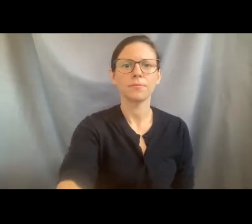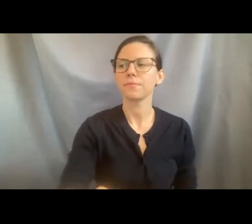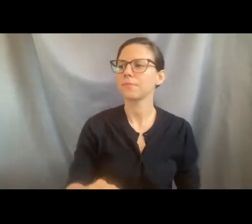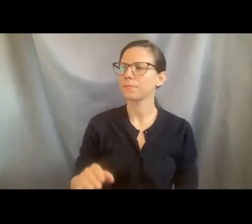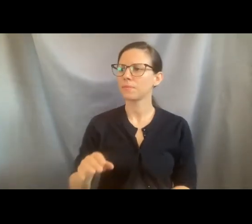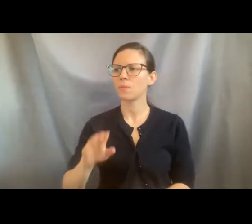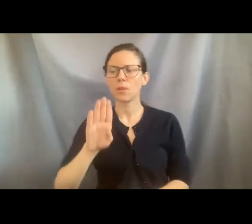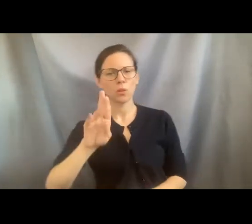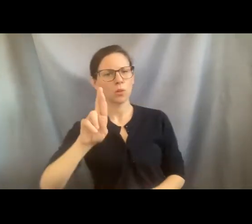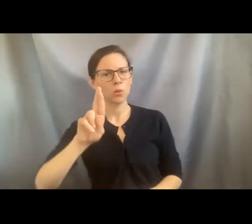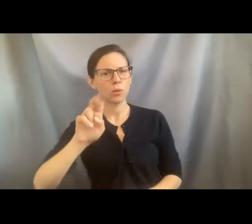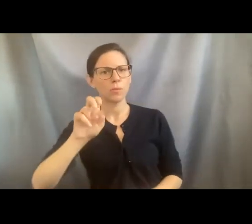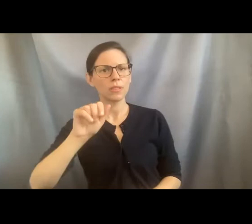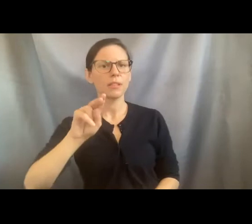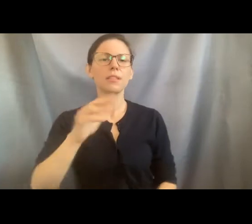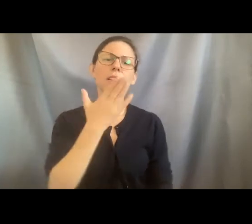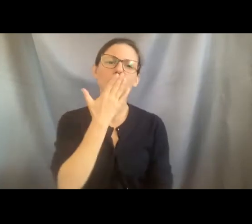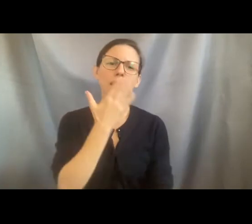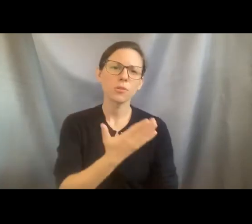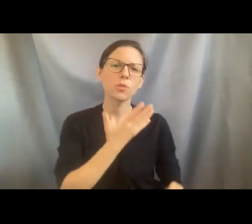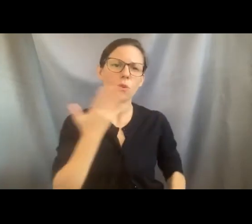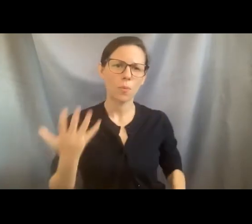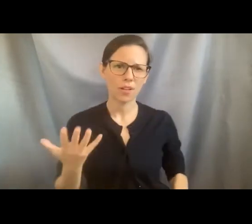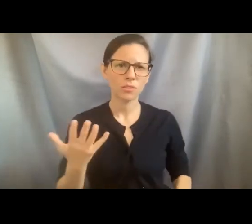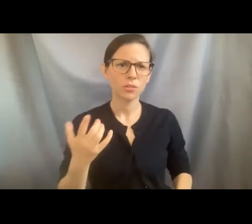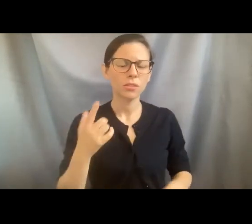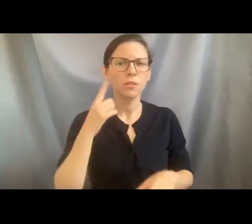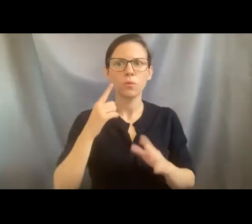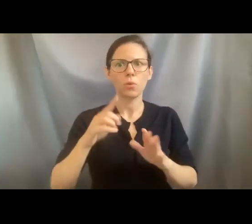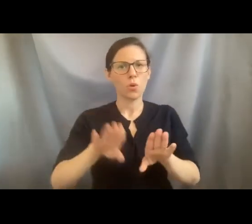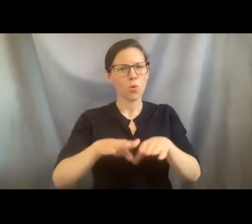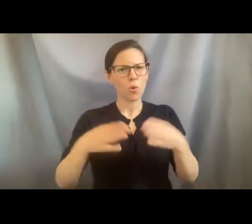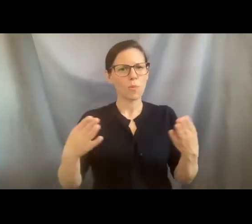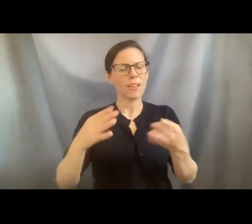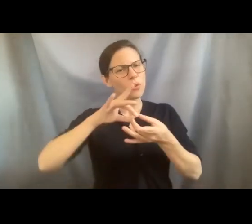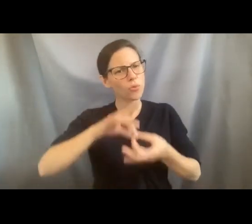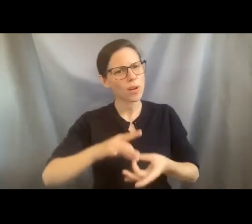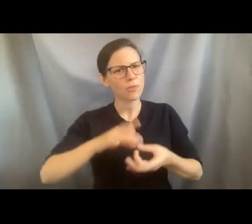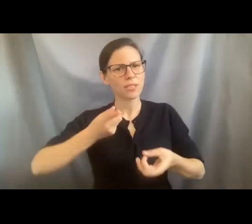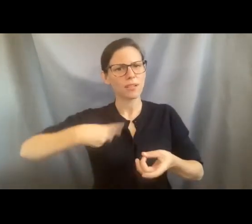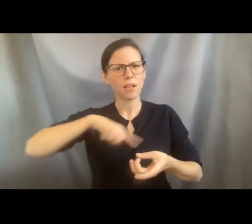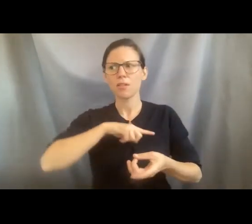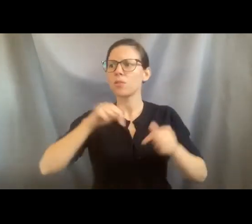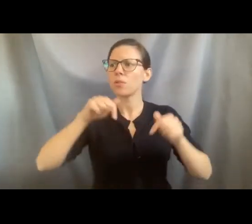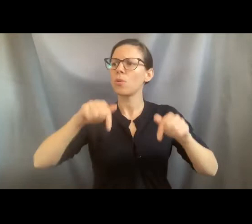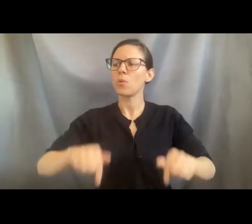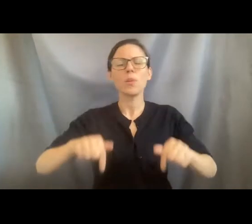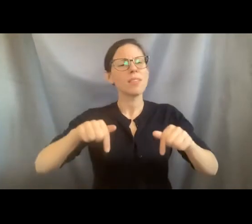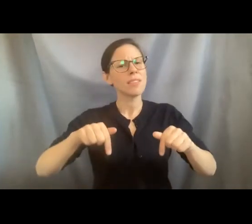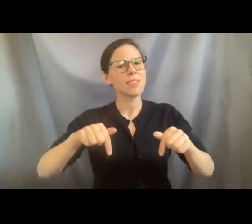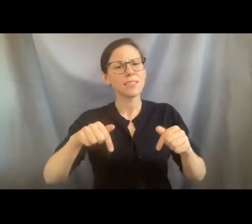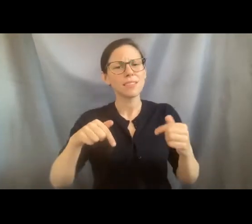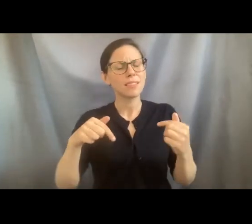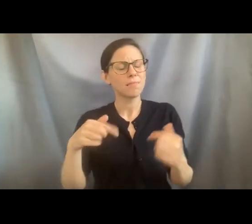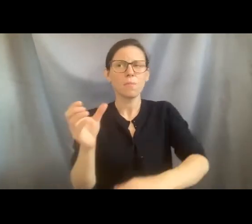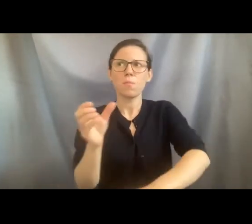Thank you so much for grounding us with that powerful, incredible speech of truth, power, solidarity, and what we